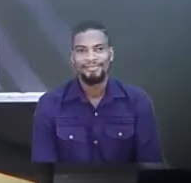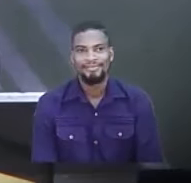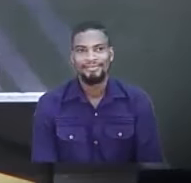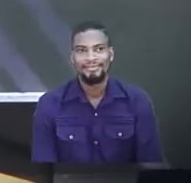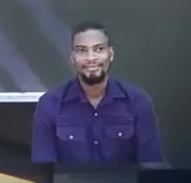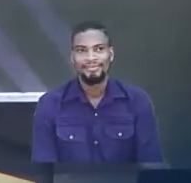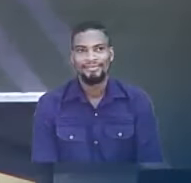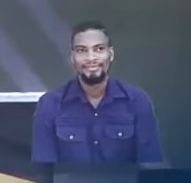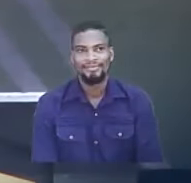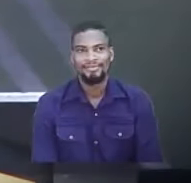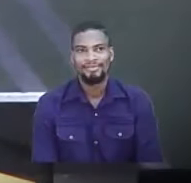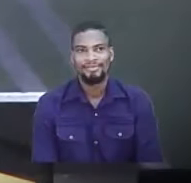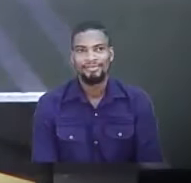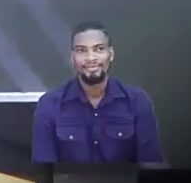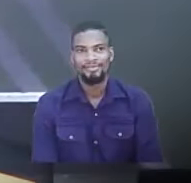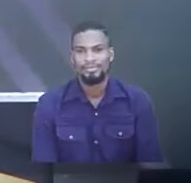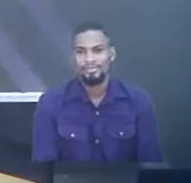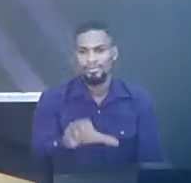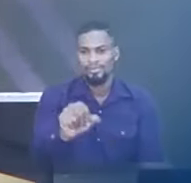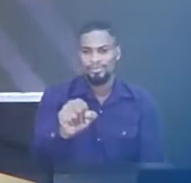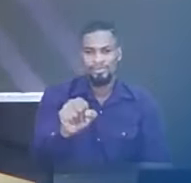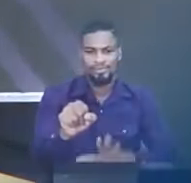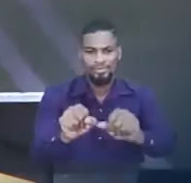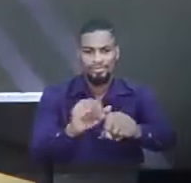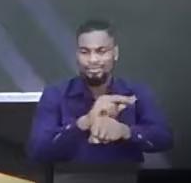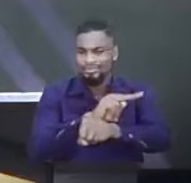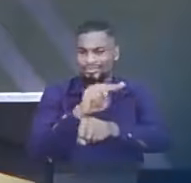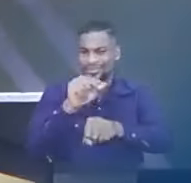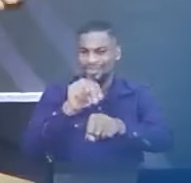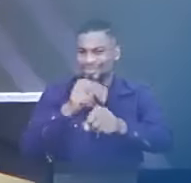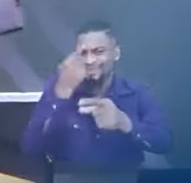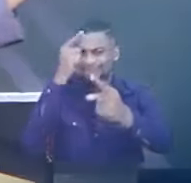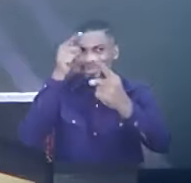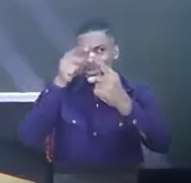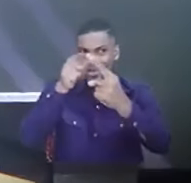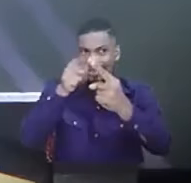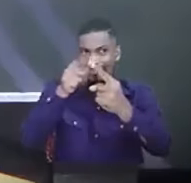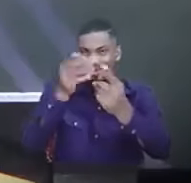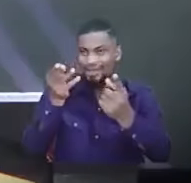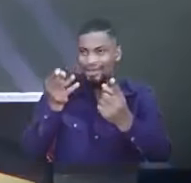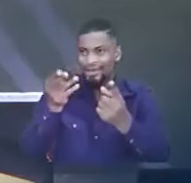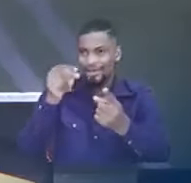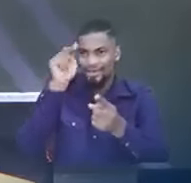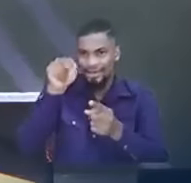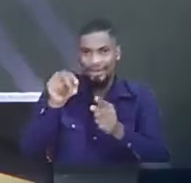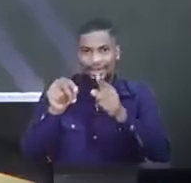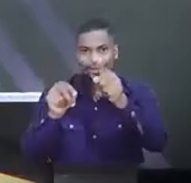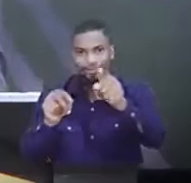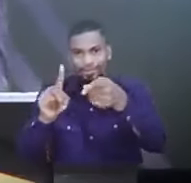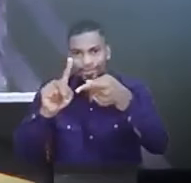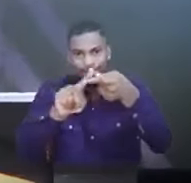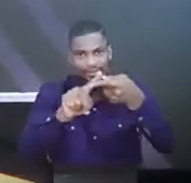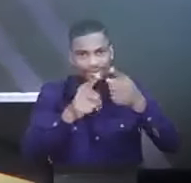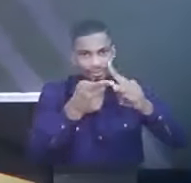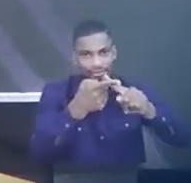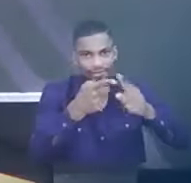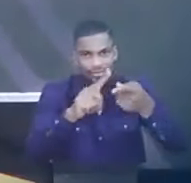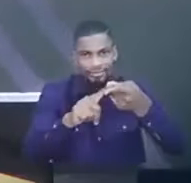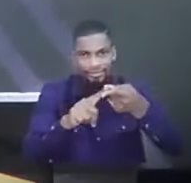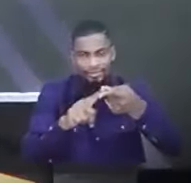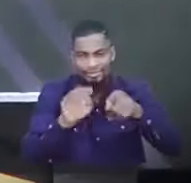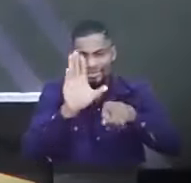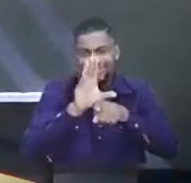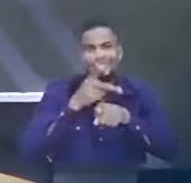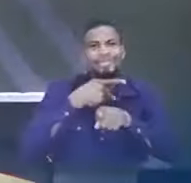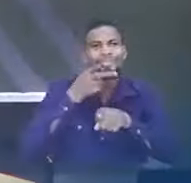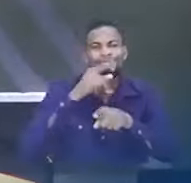The possessing the nation's agenda is such that we will need one another. The Church of Pentecost